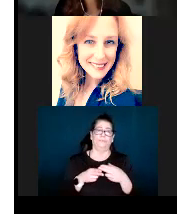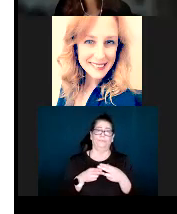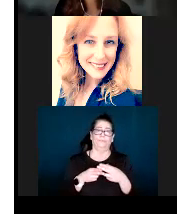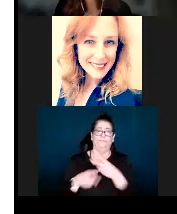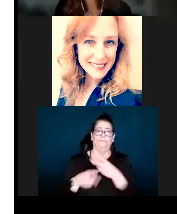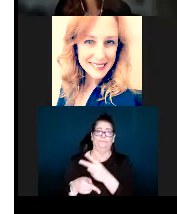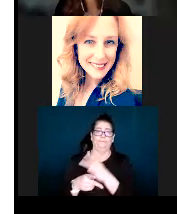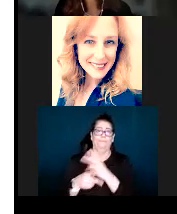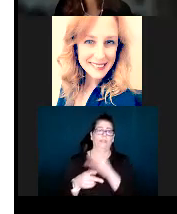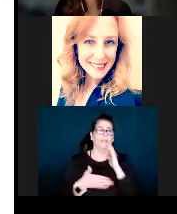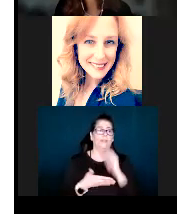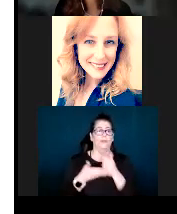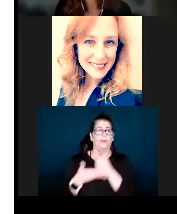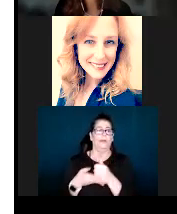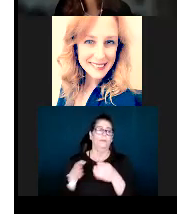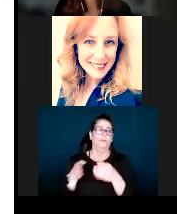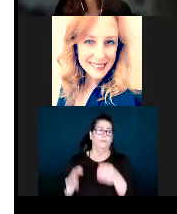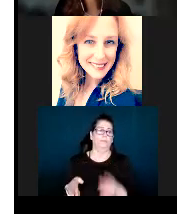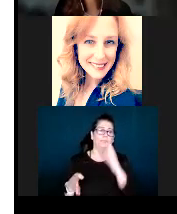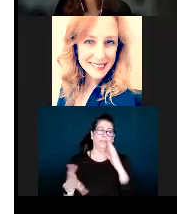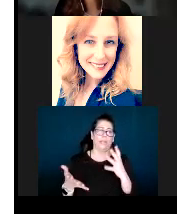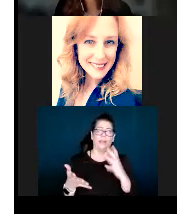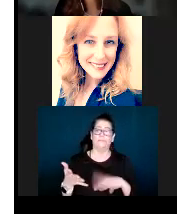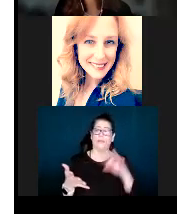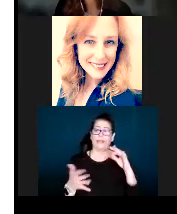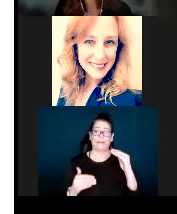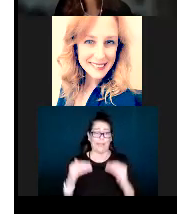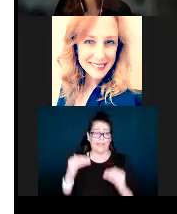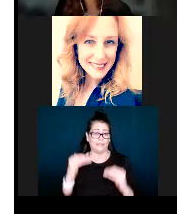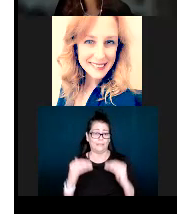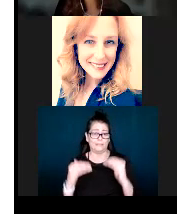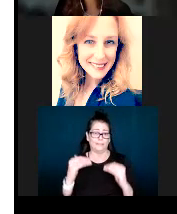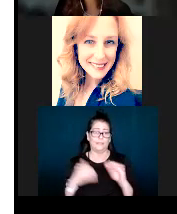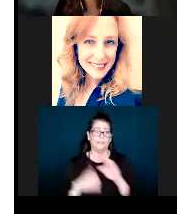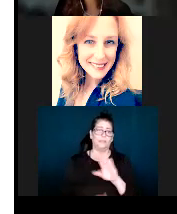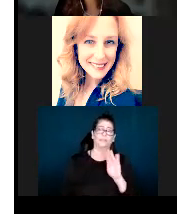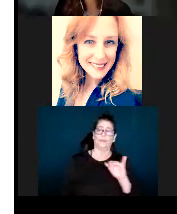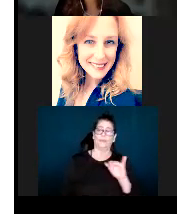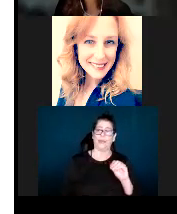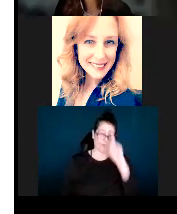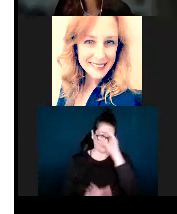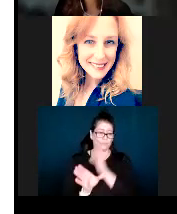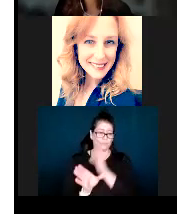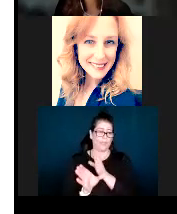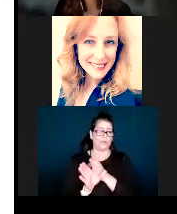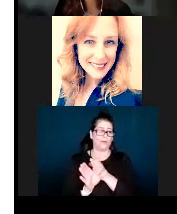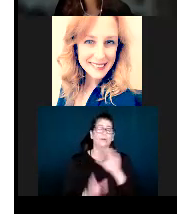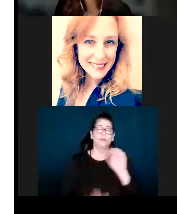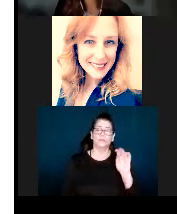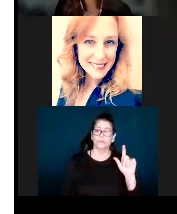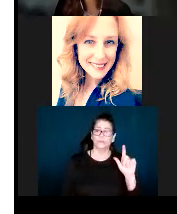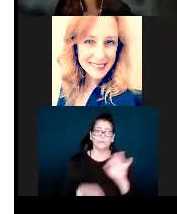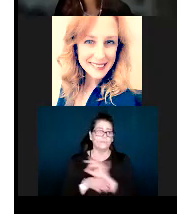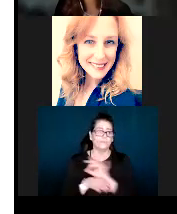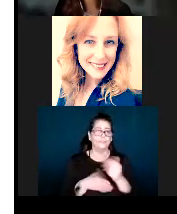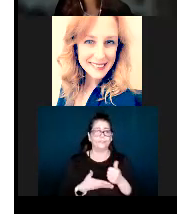care that assists an individual in restoring equilibrium to their biopsychosocial functioning and works to help them